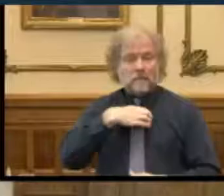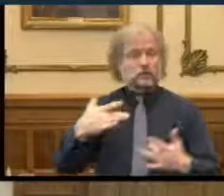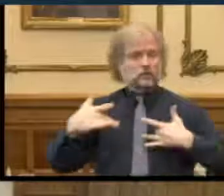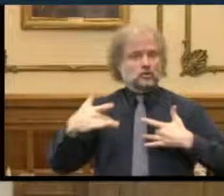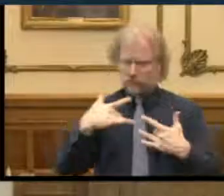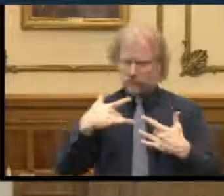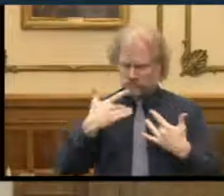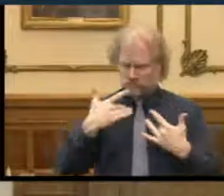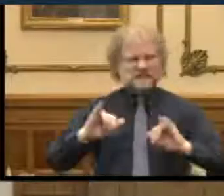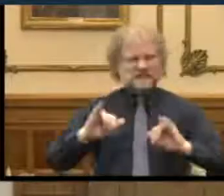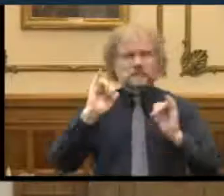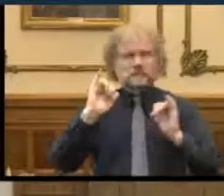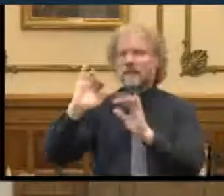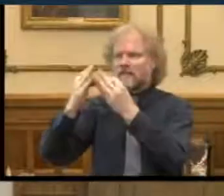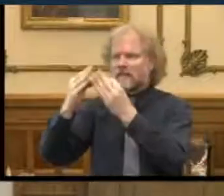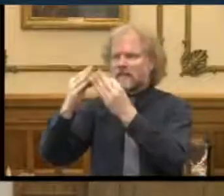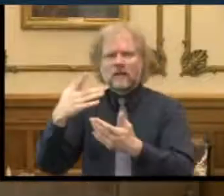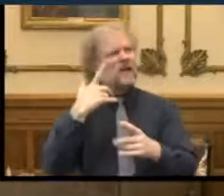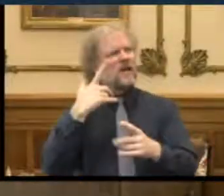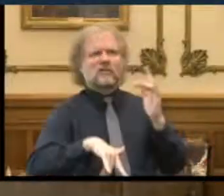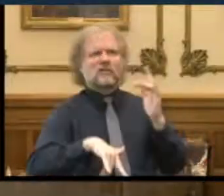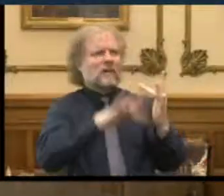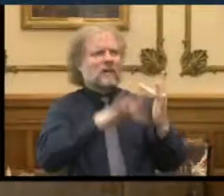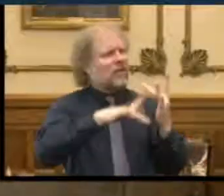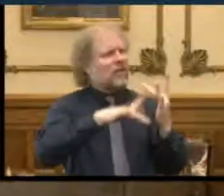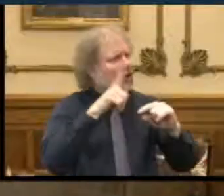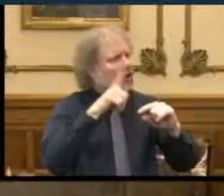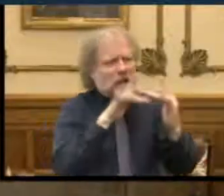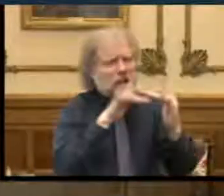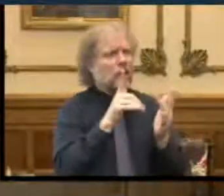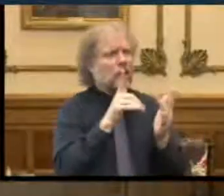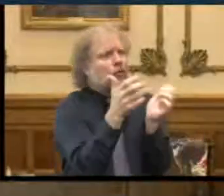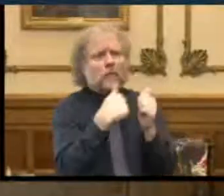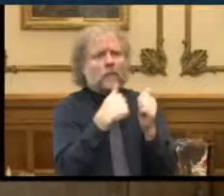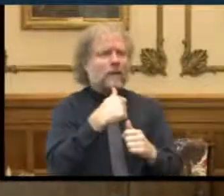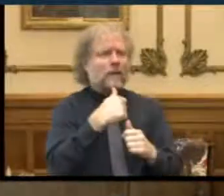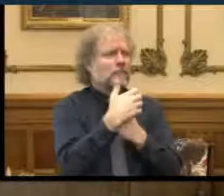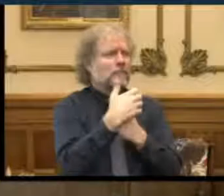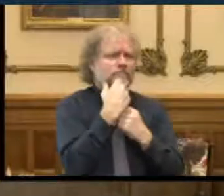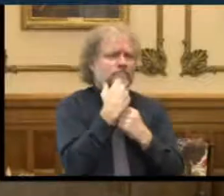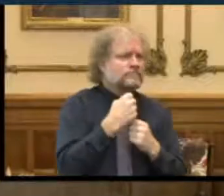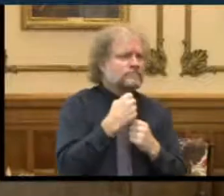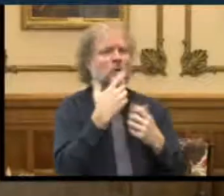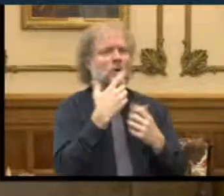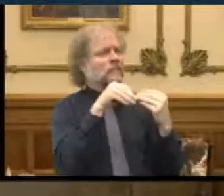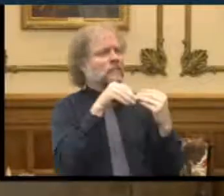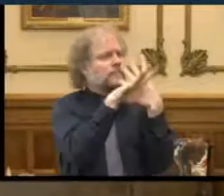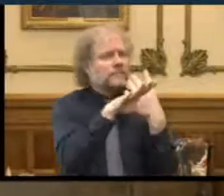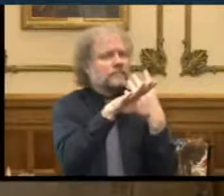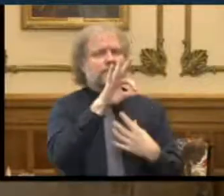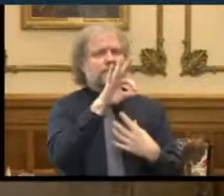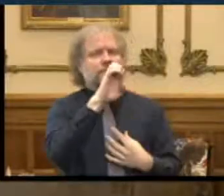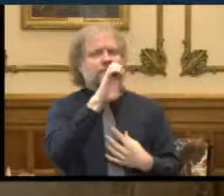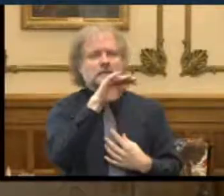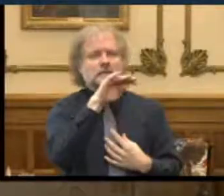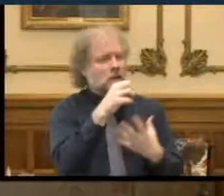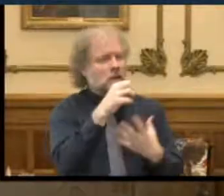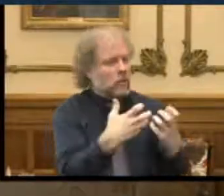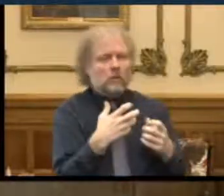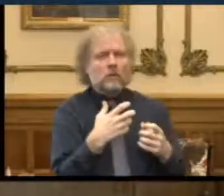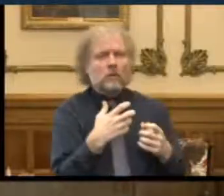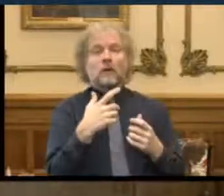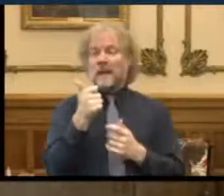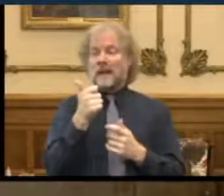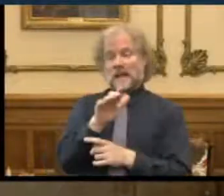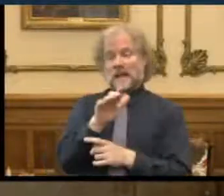Sure, had yeah. from families about the fact that they couldn't reach their loved one, they couldn't talk to them, they wanted to video or FaceTime with them, and the concerns